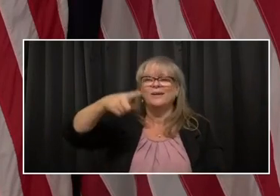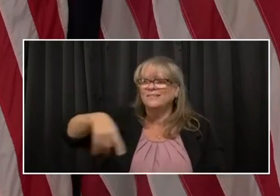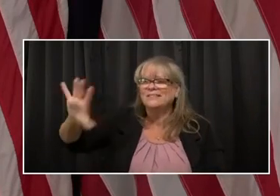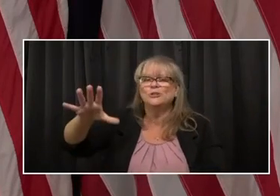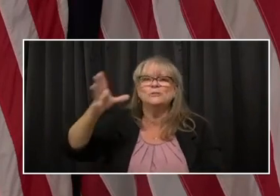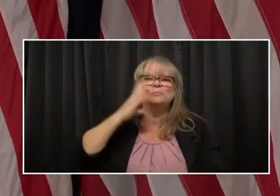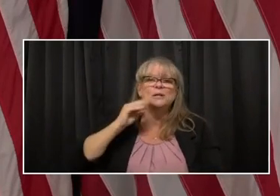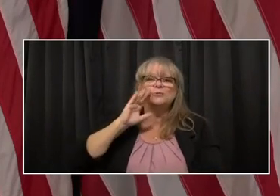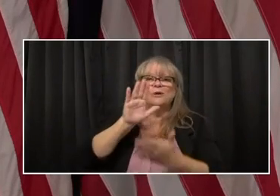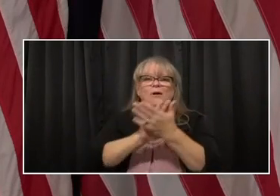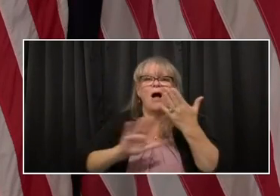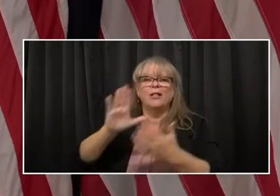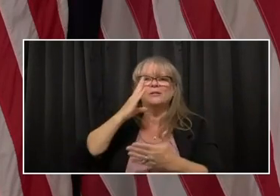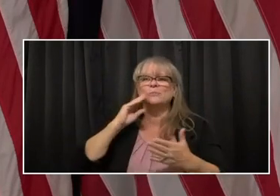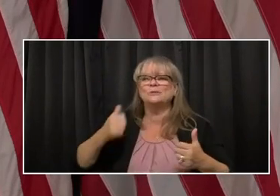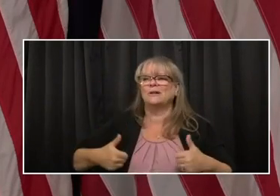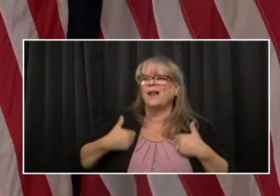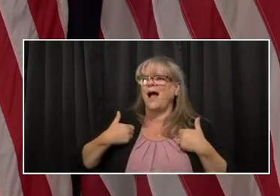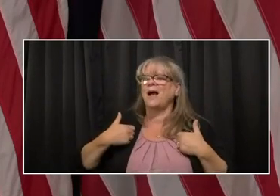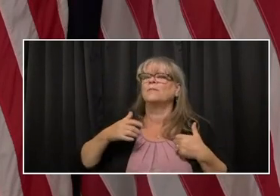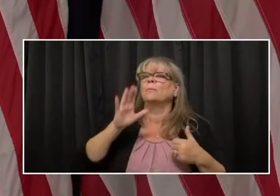much the